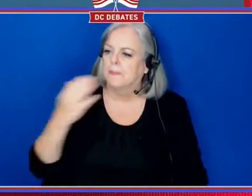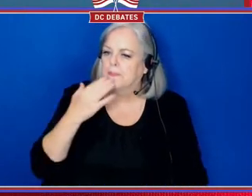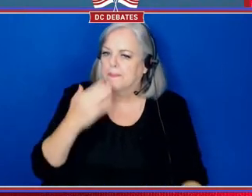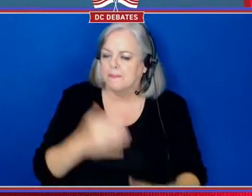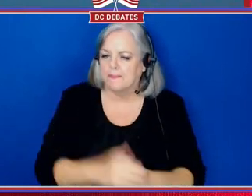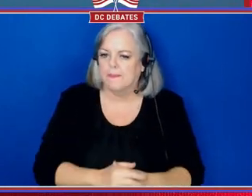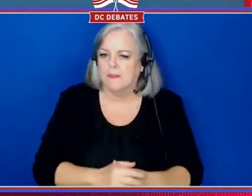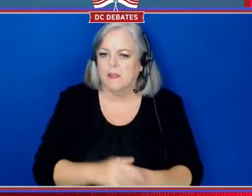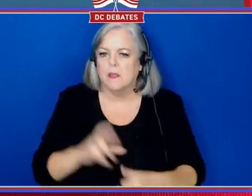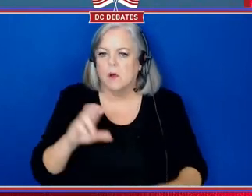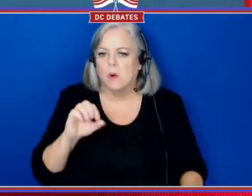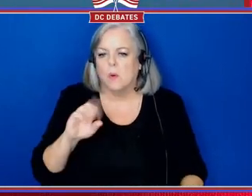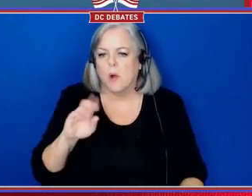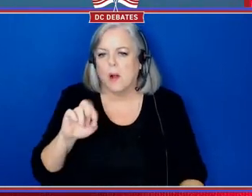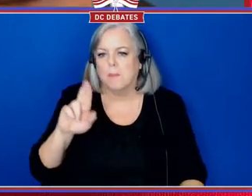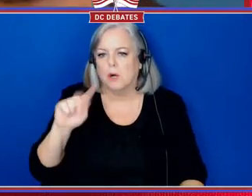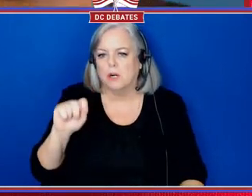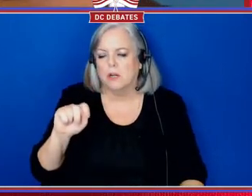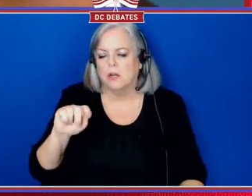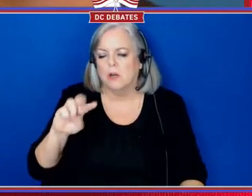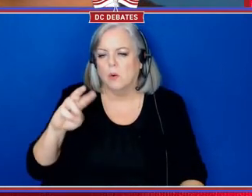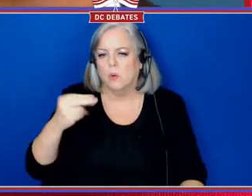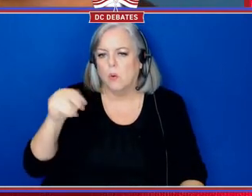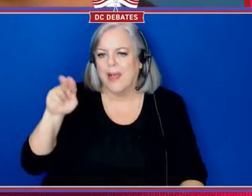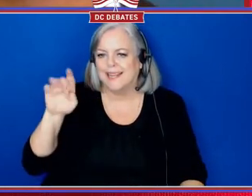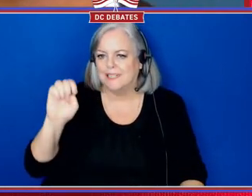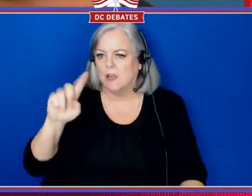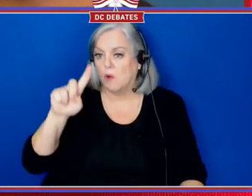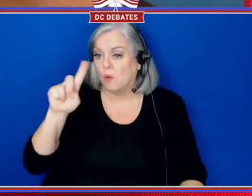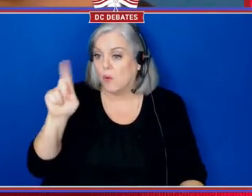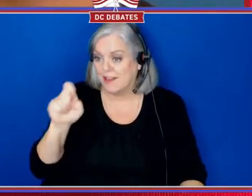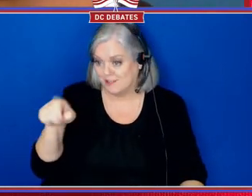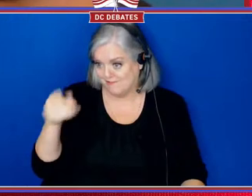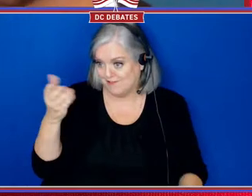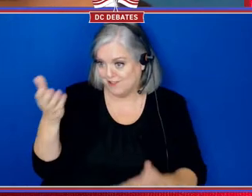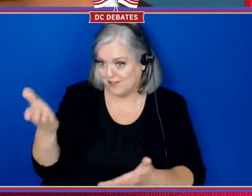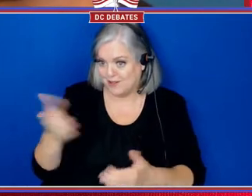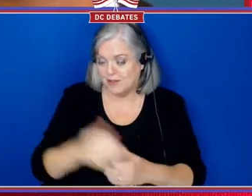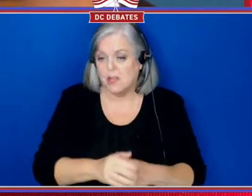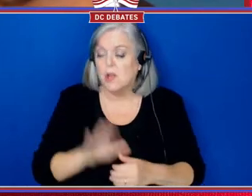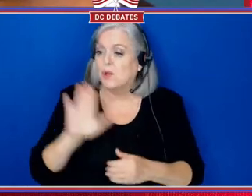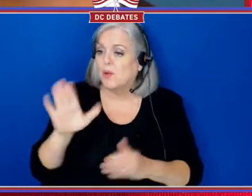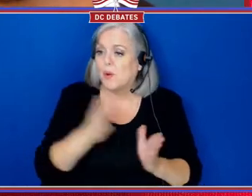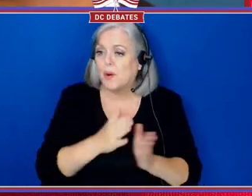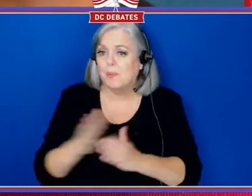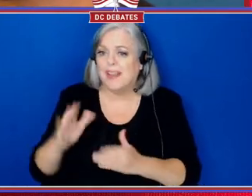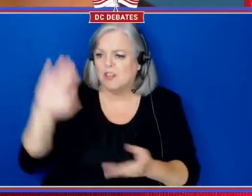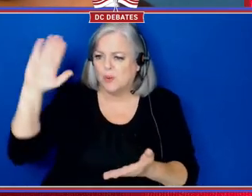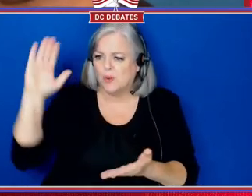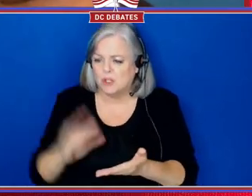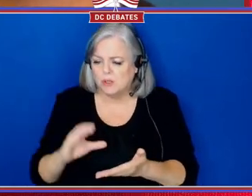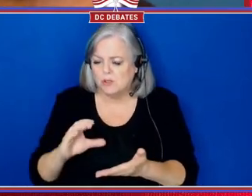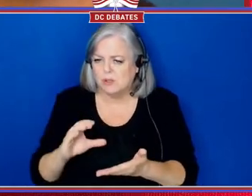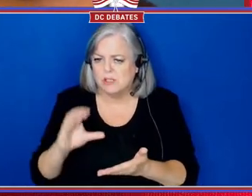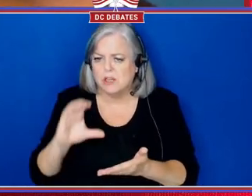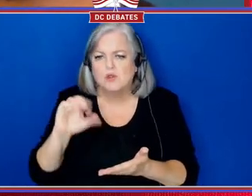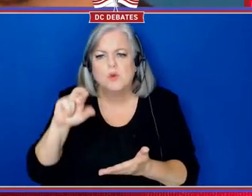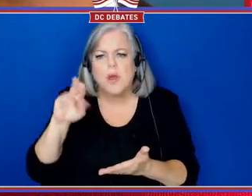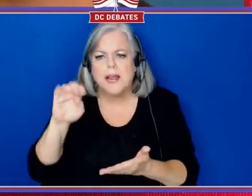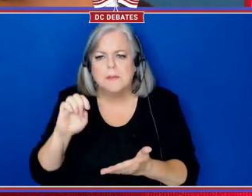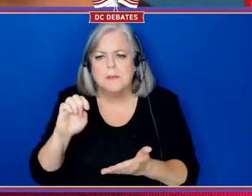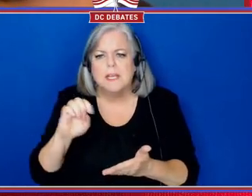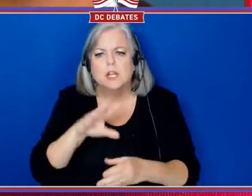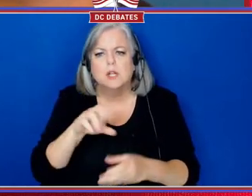Robert White, I have a question for you. Your plan to reduce crime entails a jobs guarantee program that would